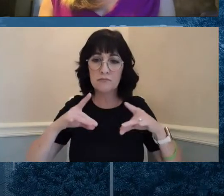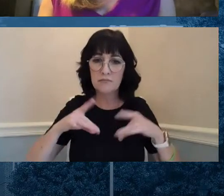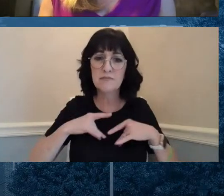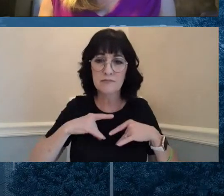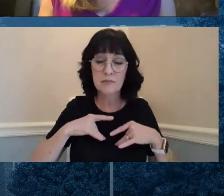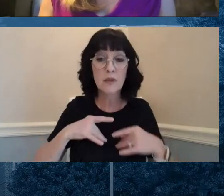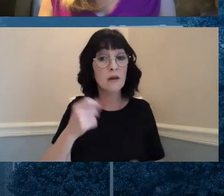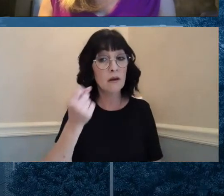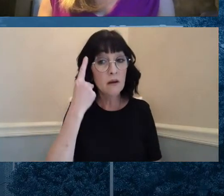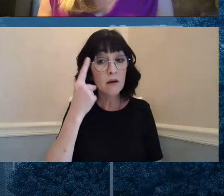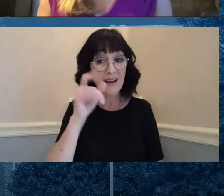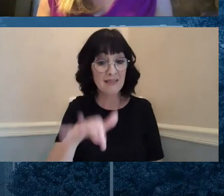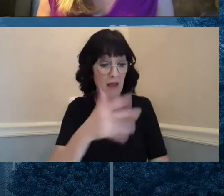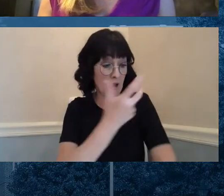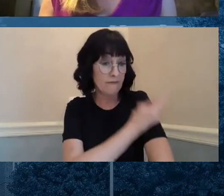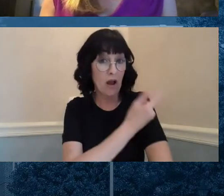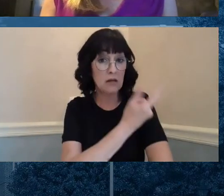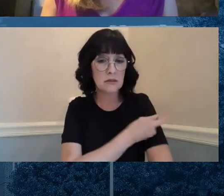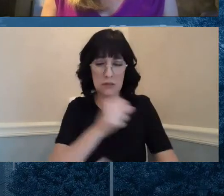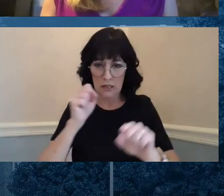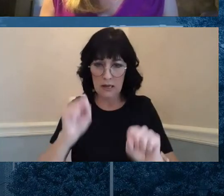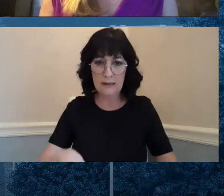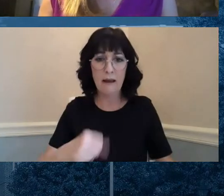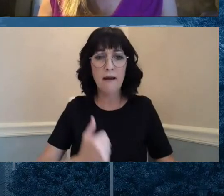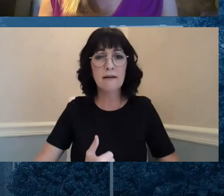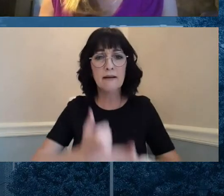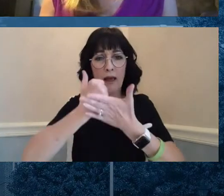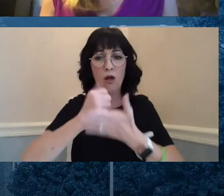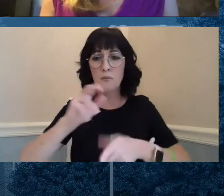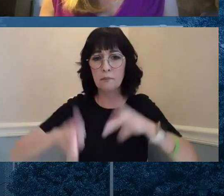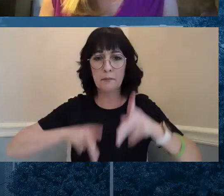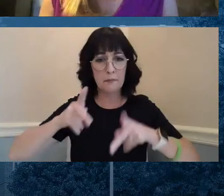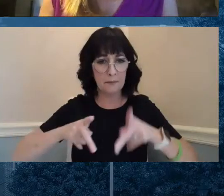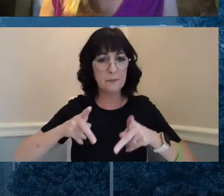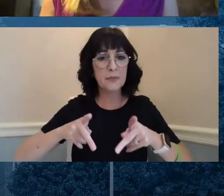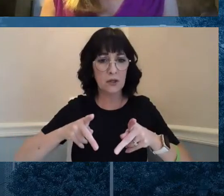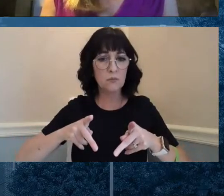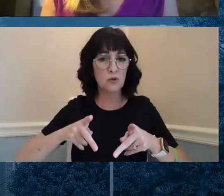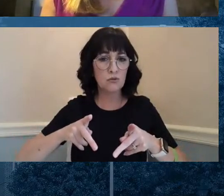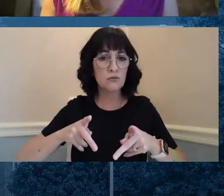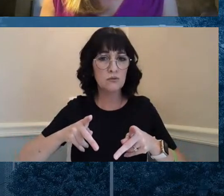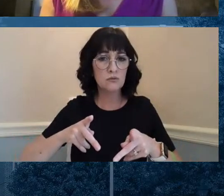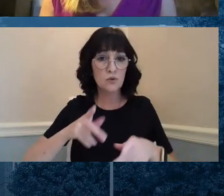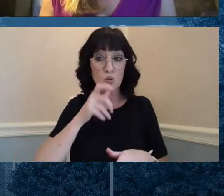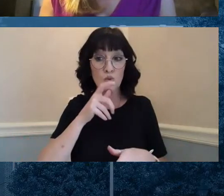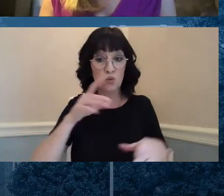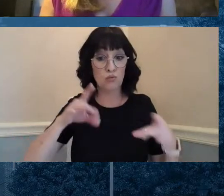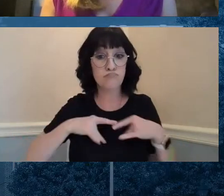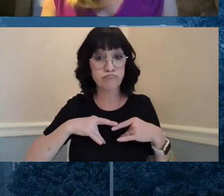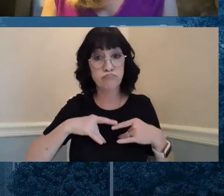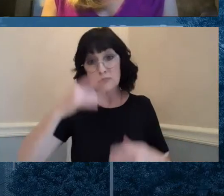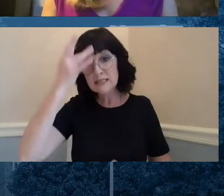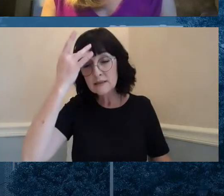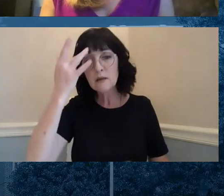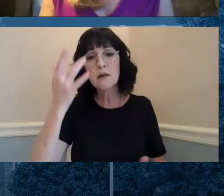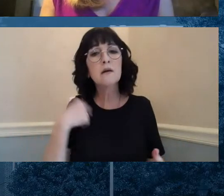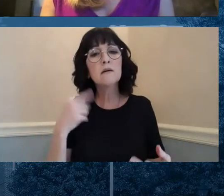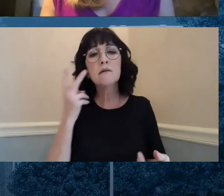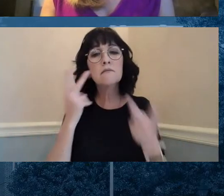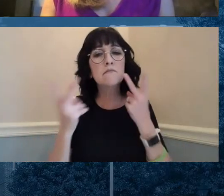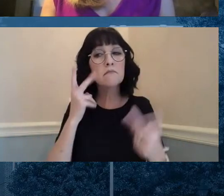So that's the great news and really reinforces, leaning into the vaccine, as the governor just